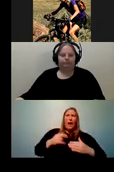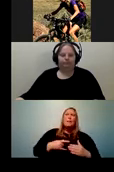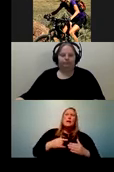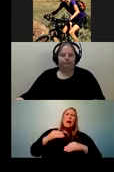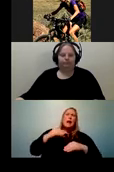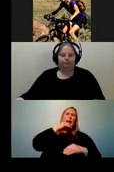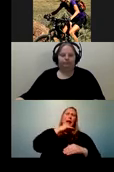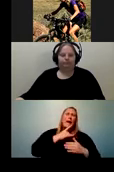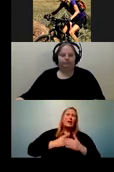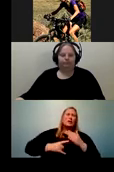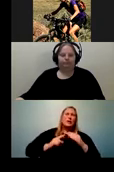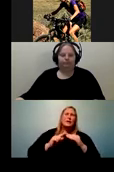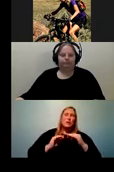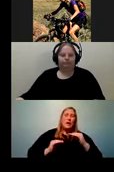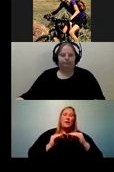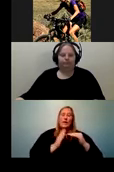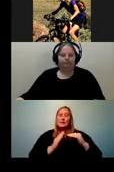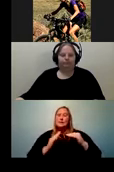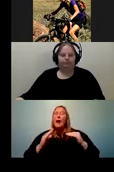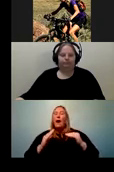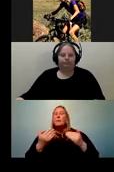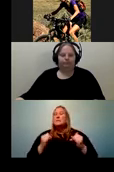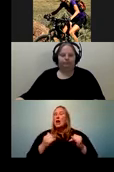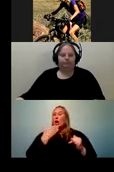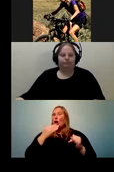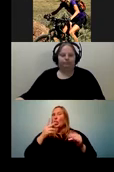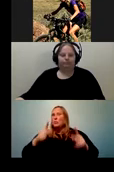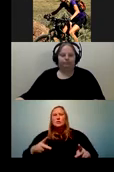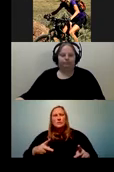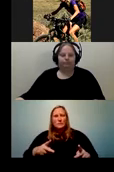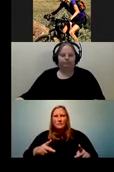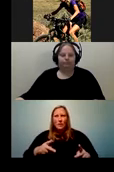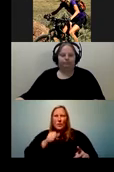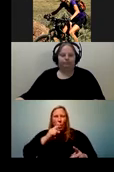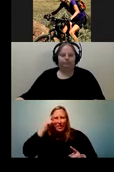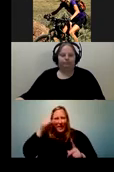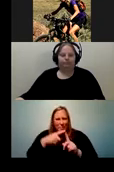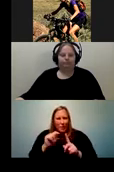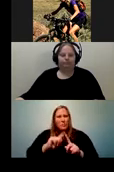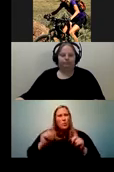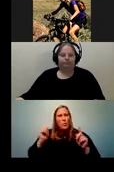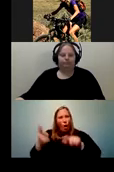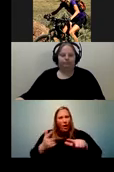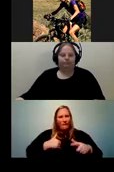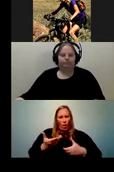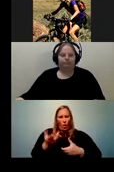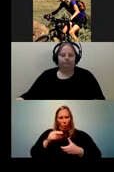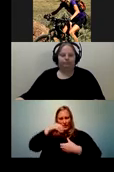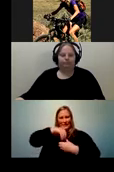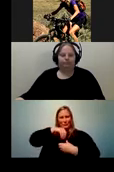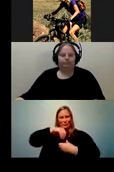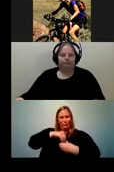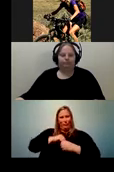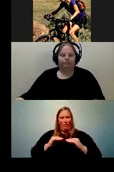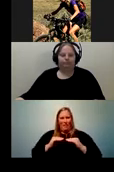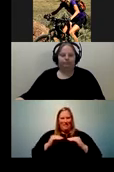this amount and I'm still a good person. We don't think of that consciously, but we all have our internal levels. So most of